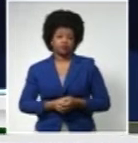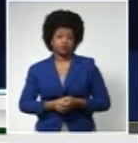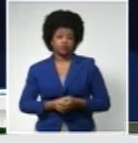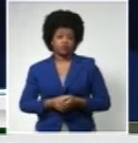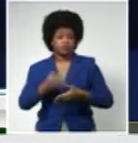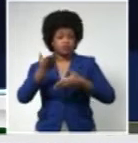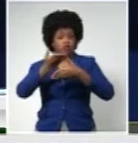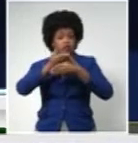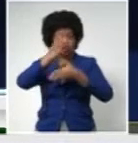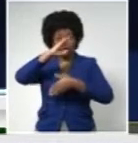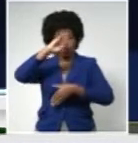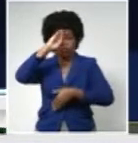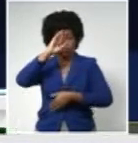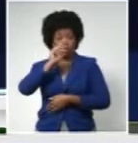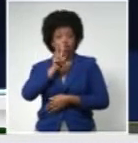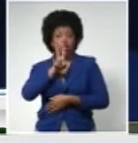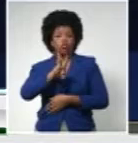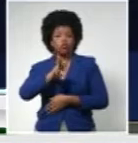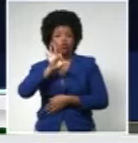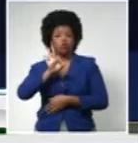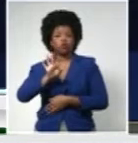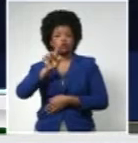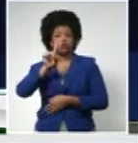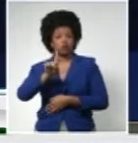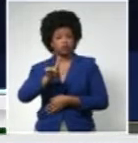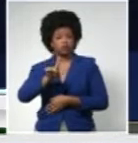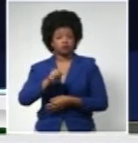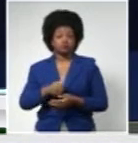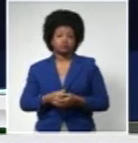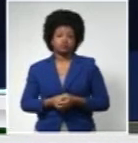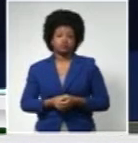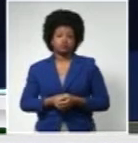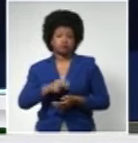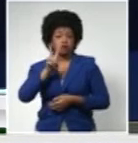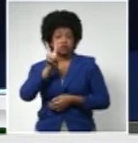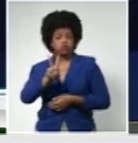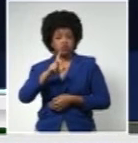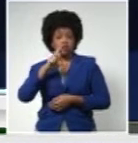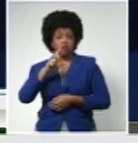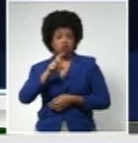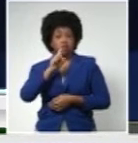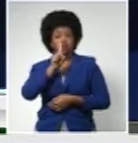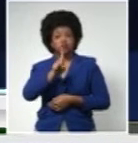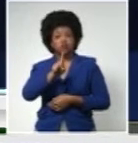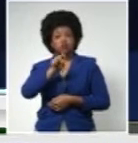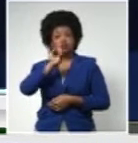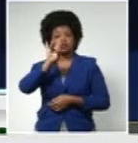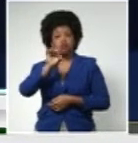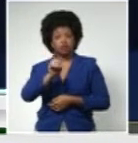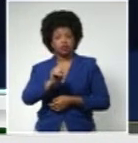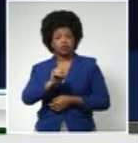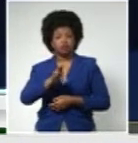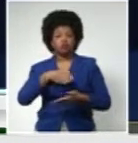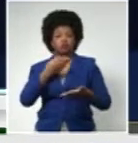Clara's, 170 samples. And the brother Amiheira's hospital